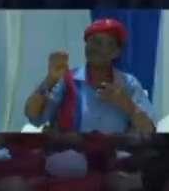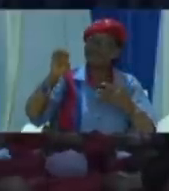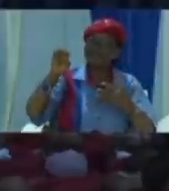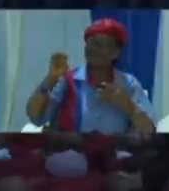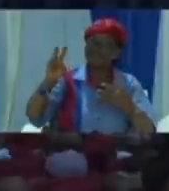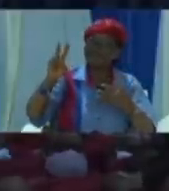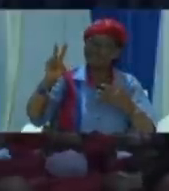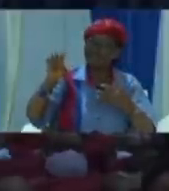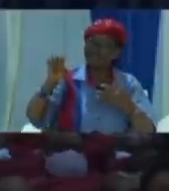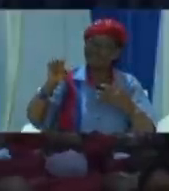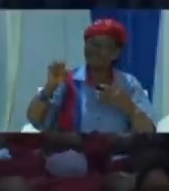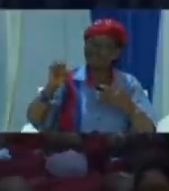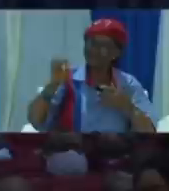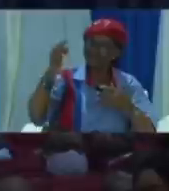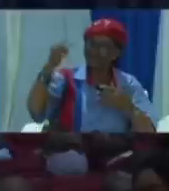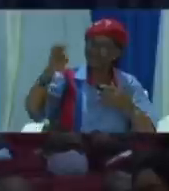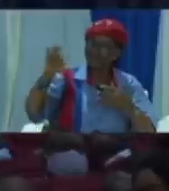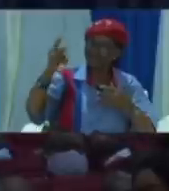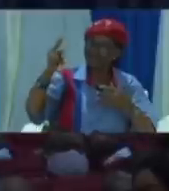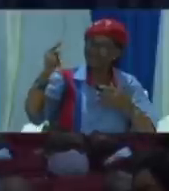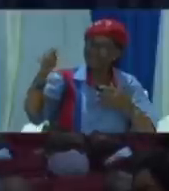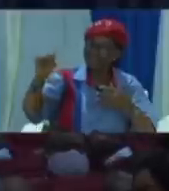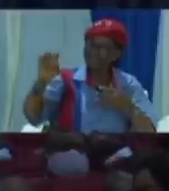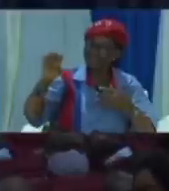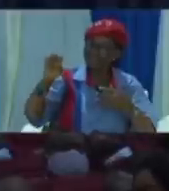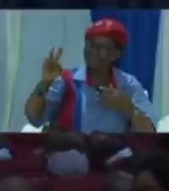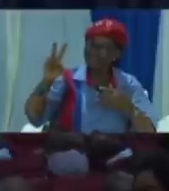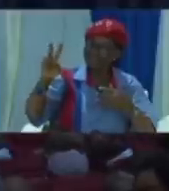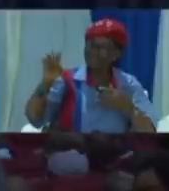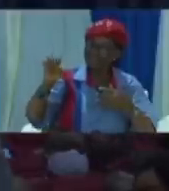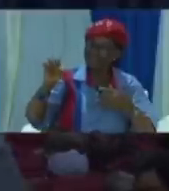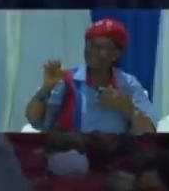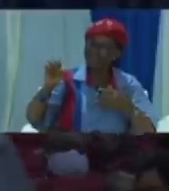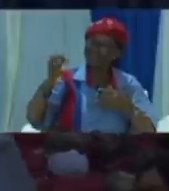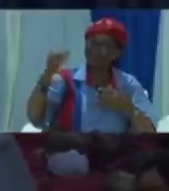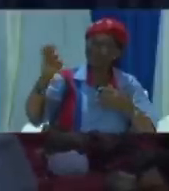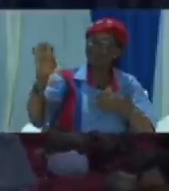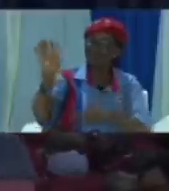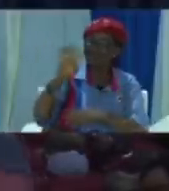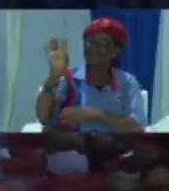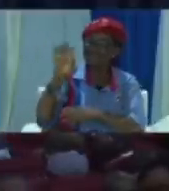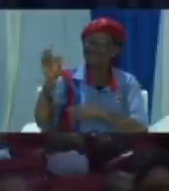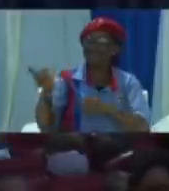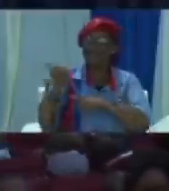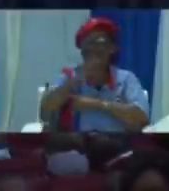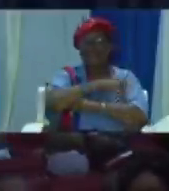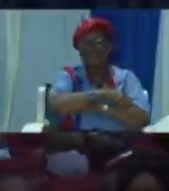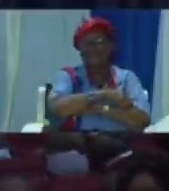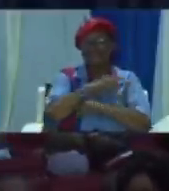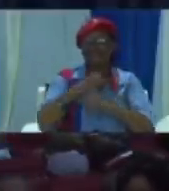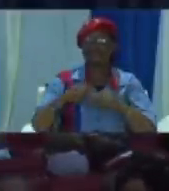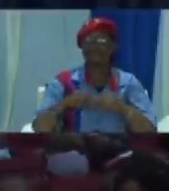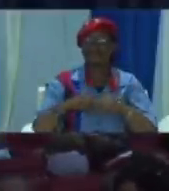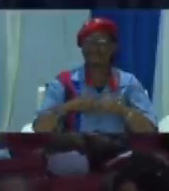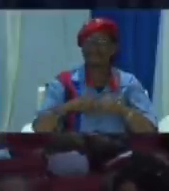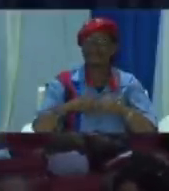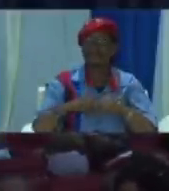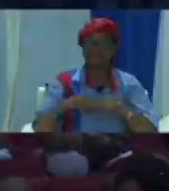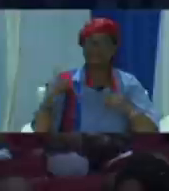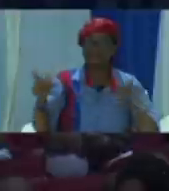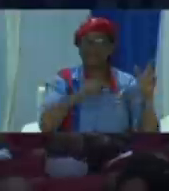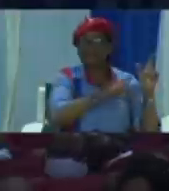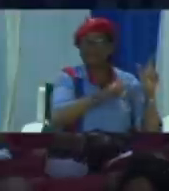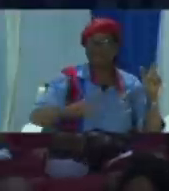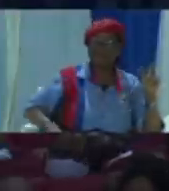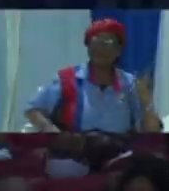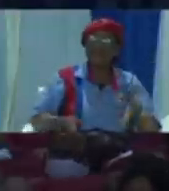Day. Ojo ketalelogun aisun ojo ti odun keresi. The Lord asked me to tell